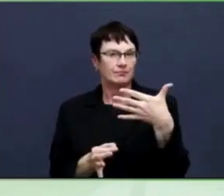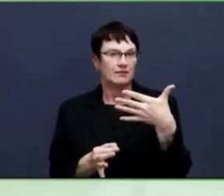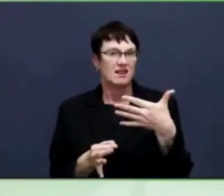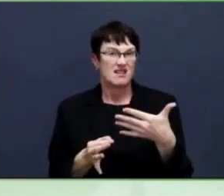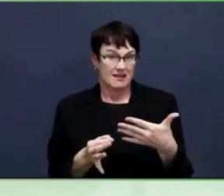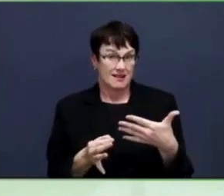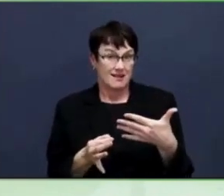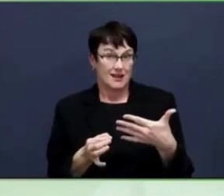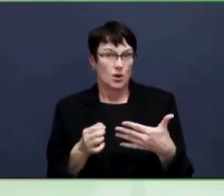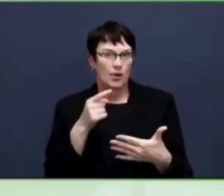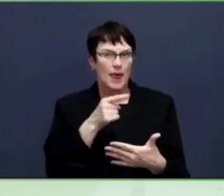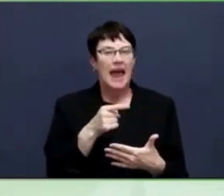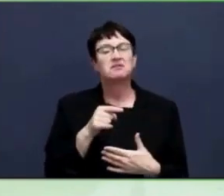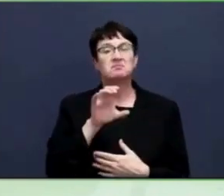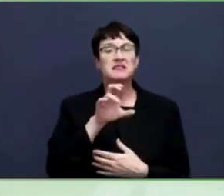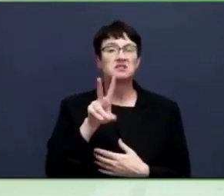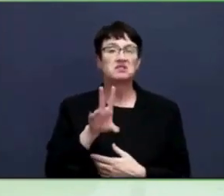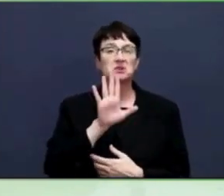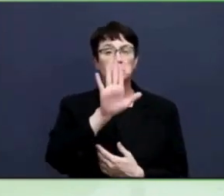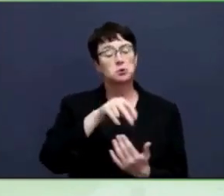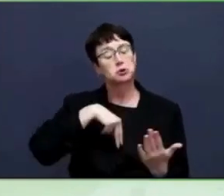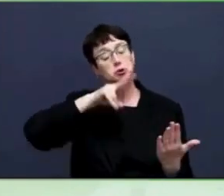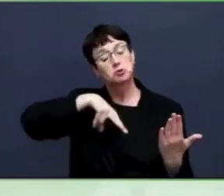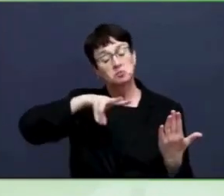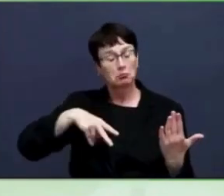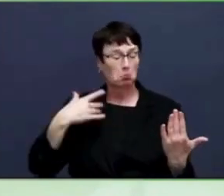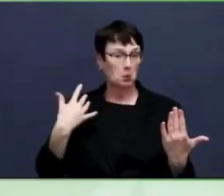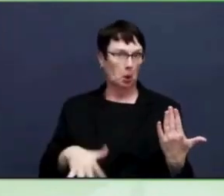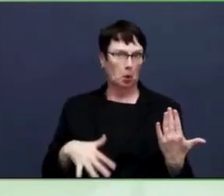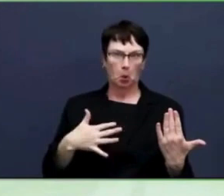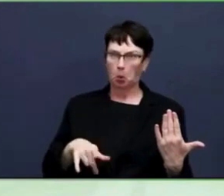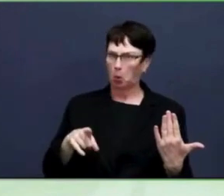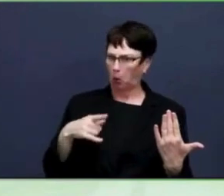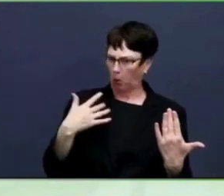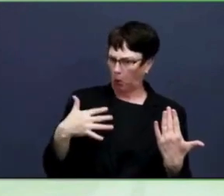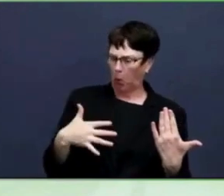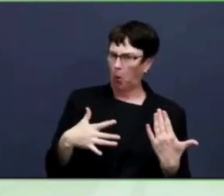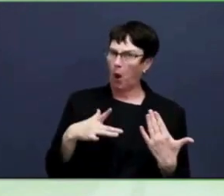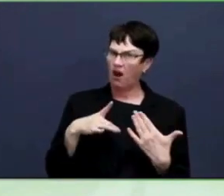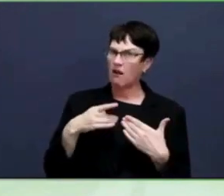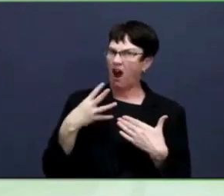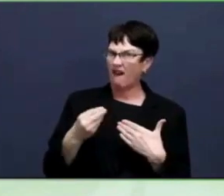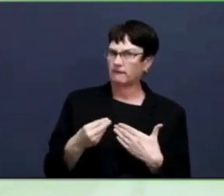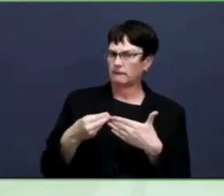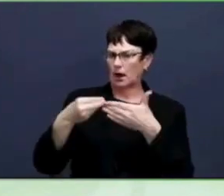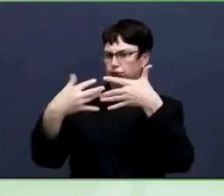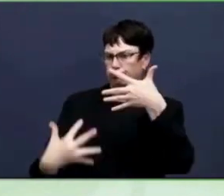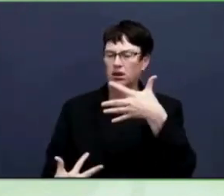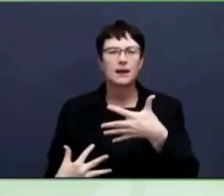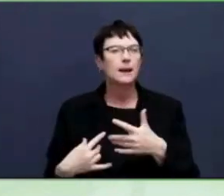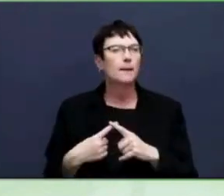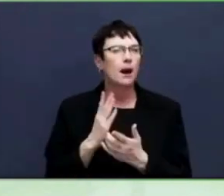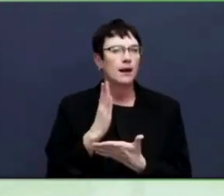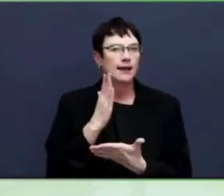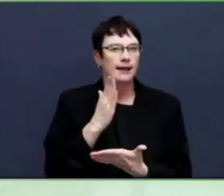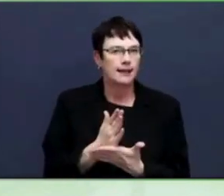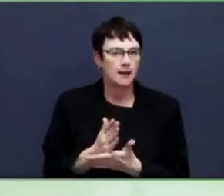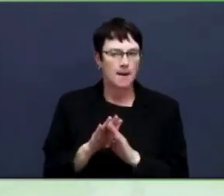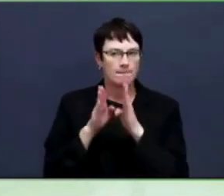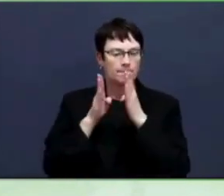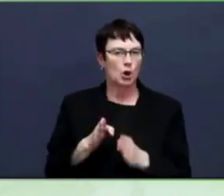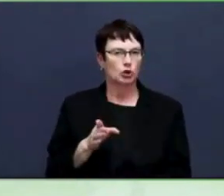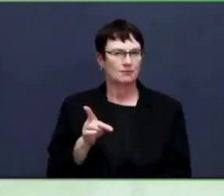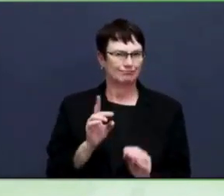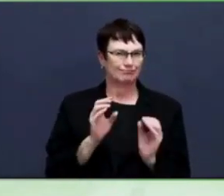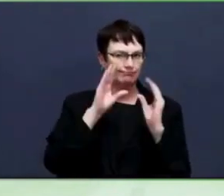how do you protect your company when HR wants to buy a tool that is potentially harmful to the life chances of so